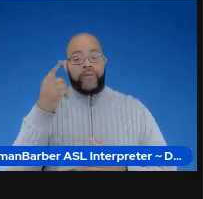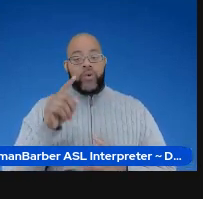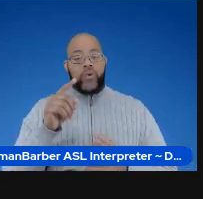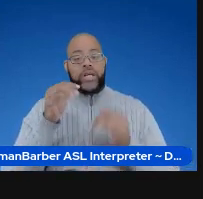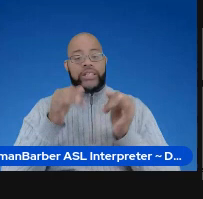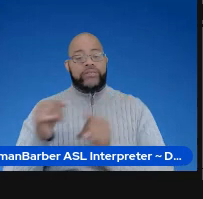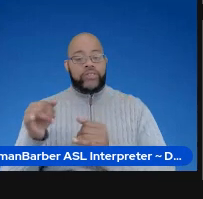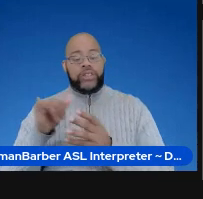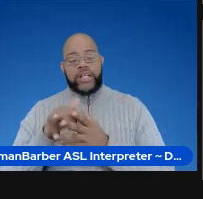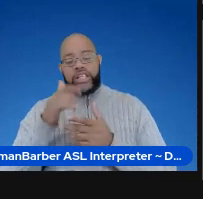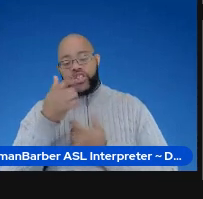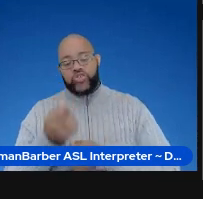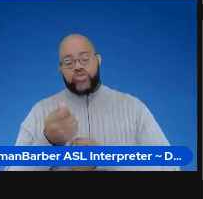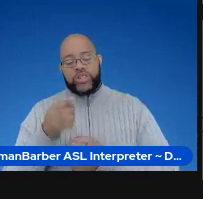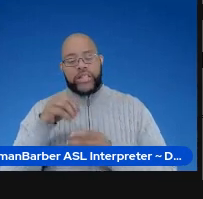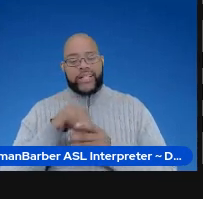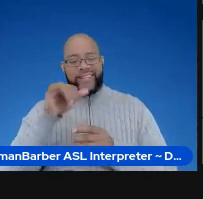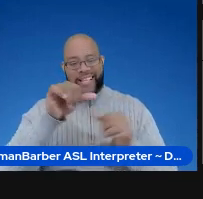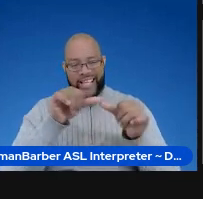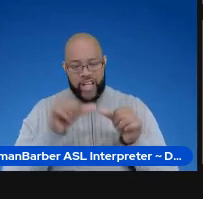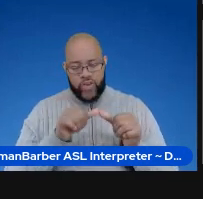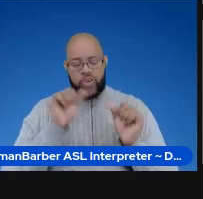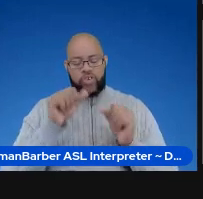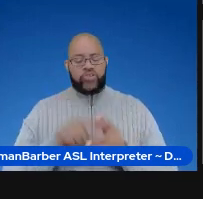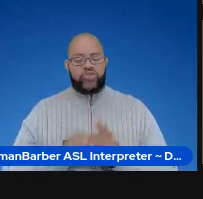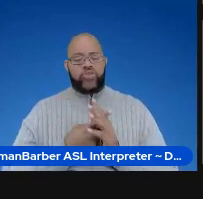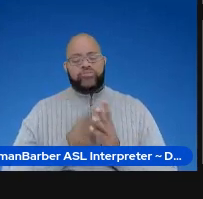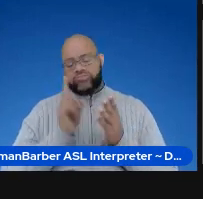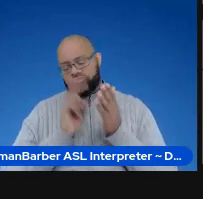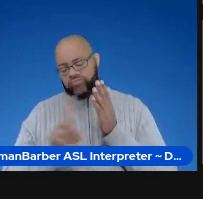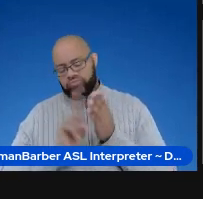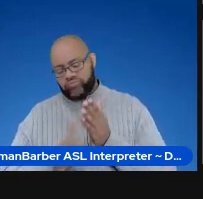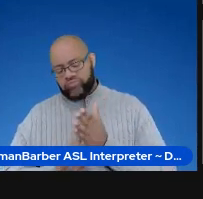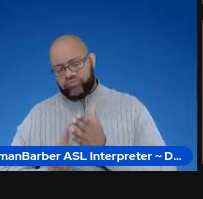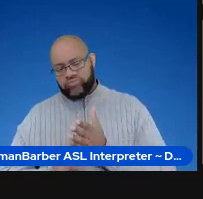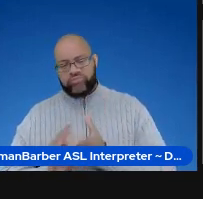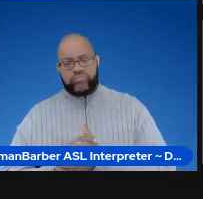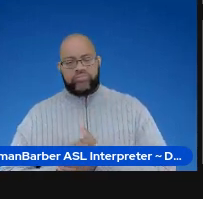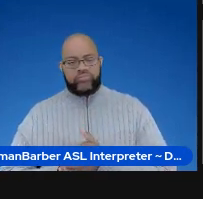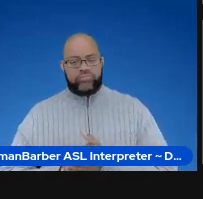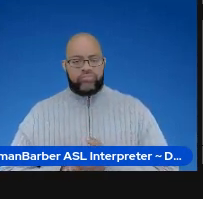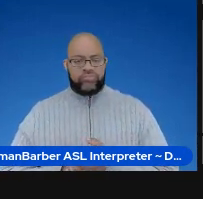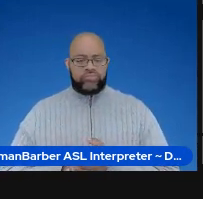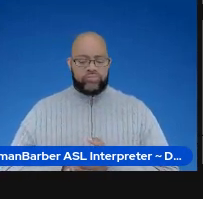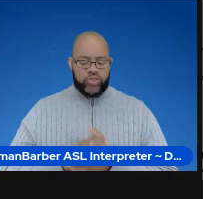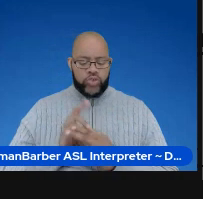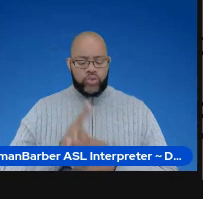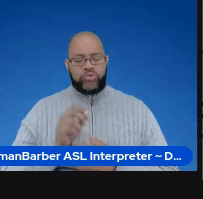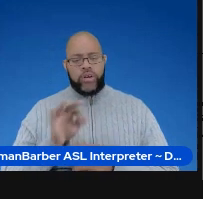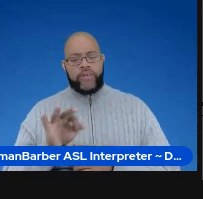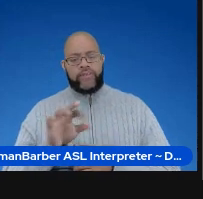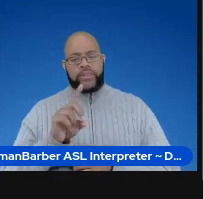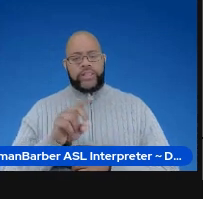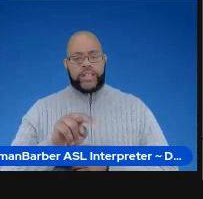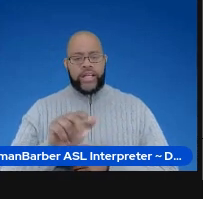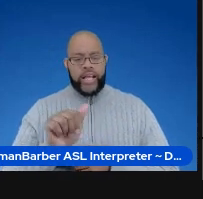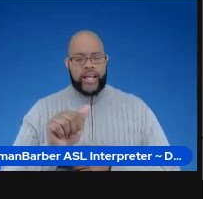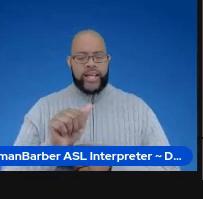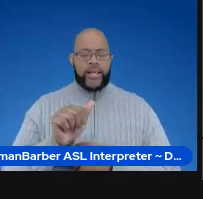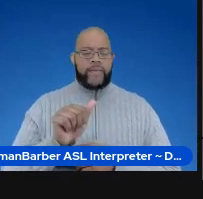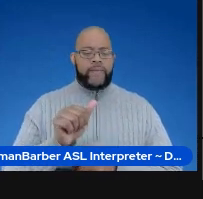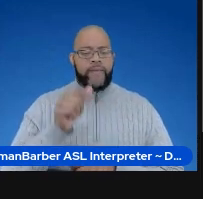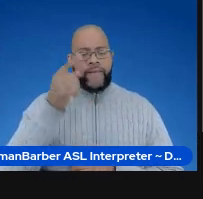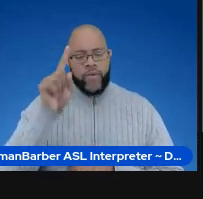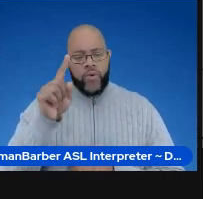that are interested in this area, they could start exploring the use of DNA